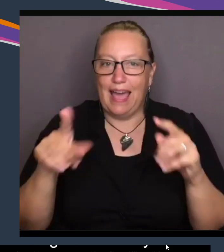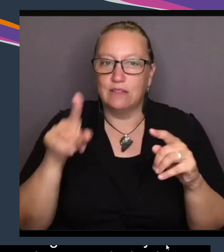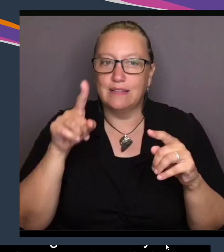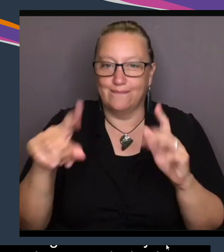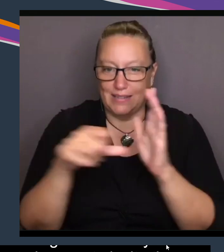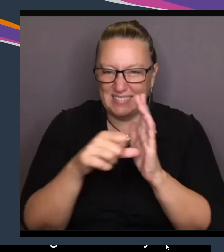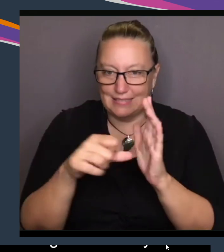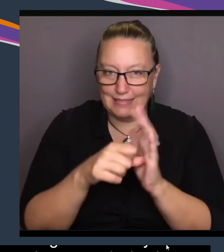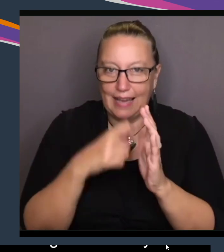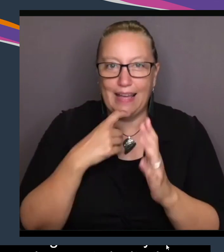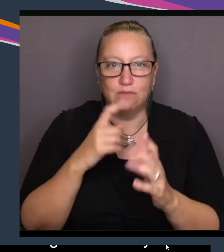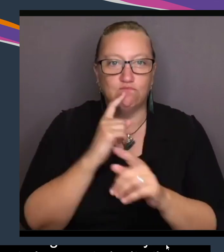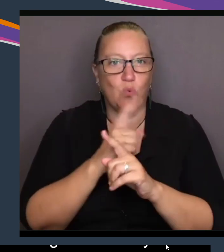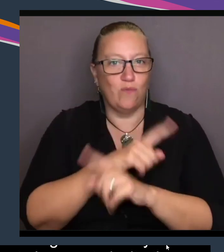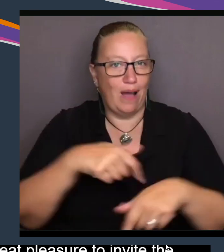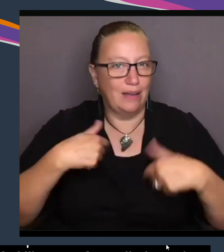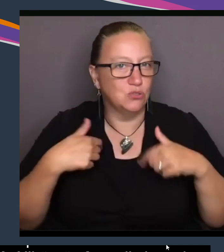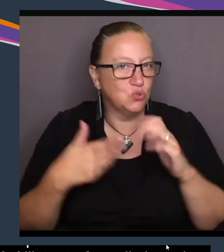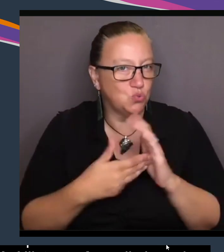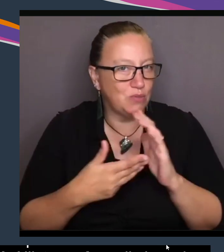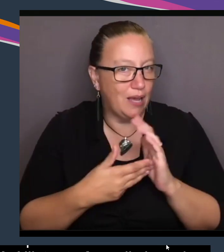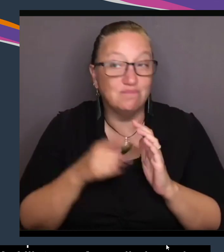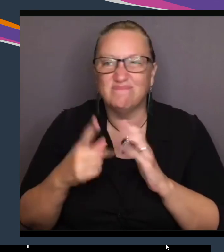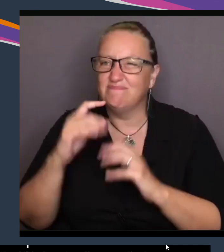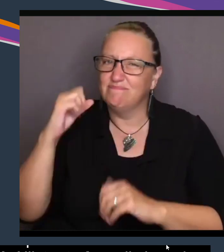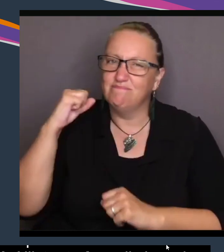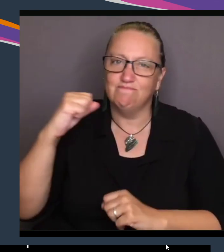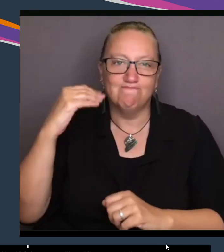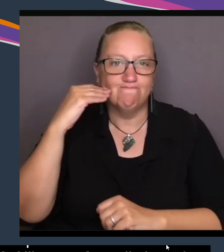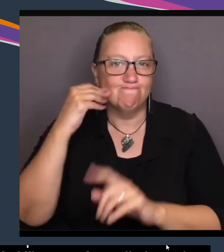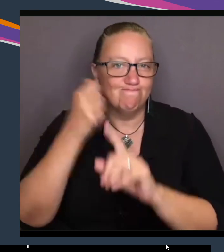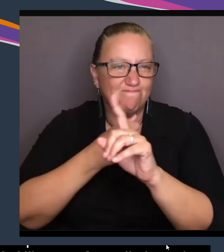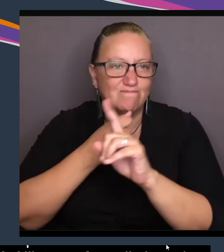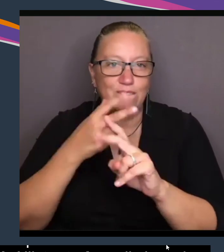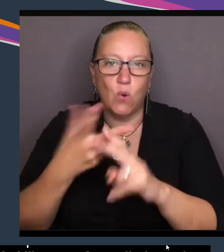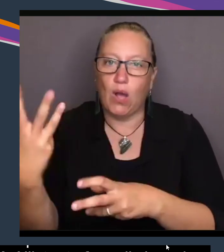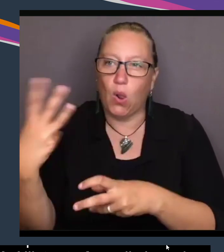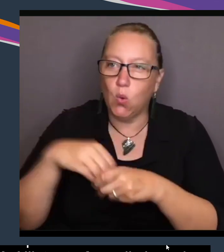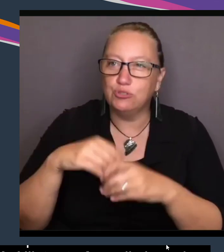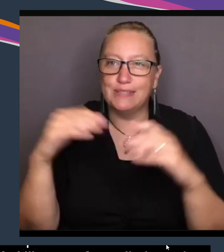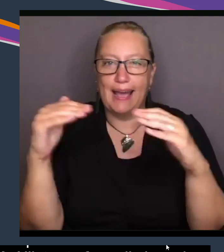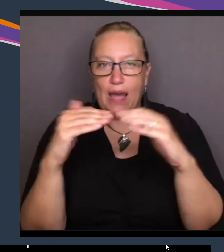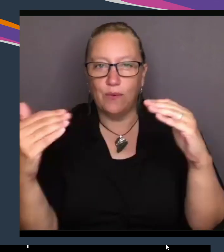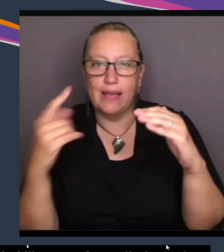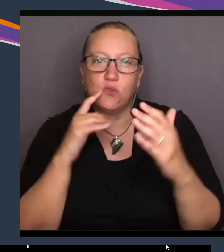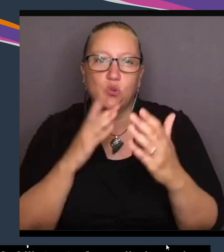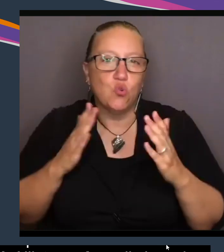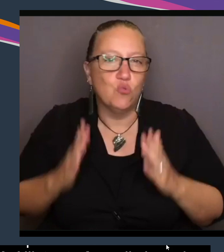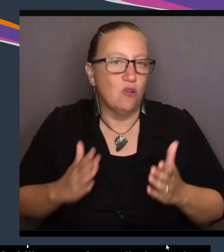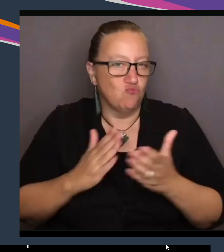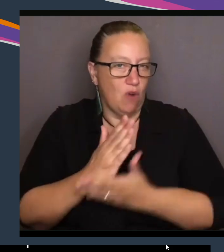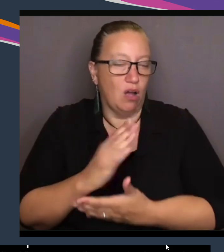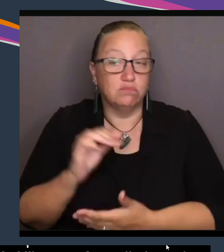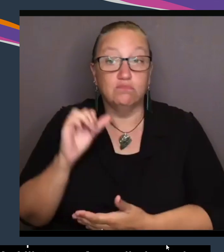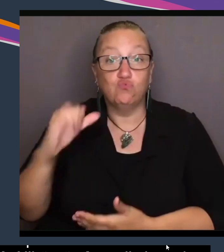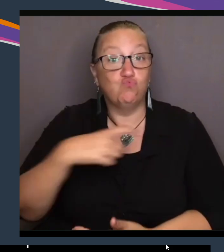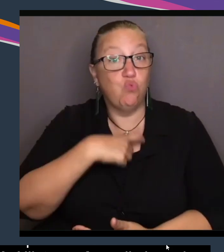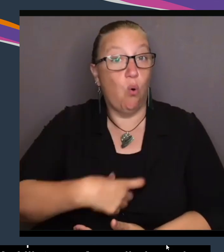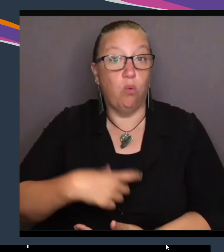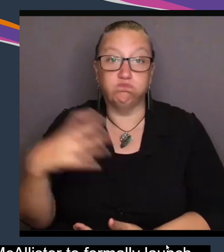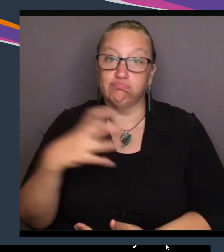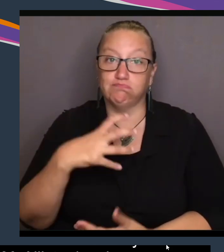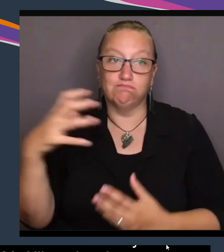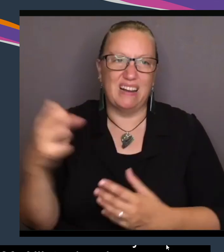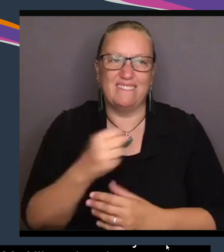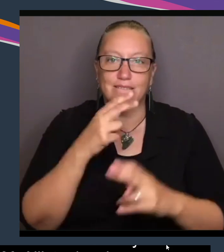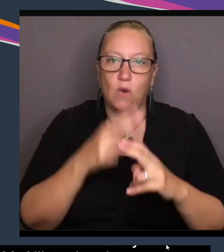been a champion for inclusion, equity and human rights, and her role is critical in shaping policies that advance